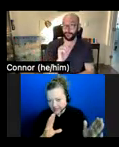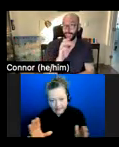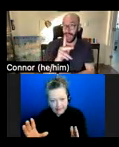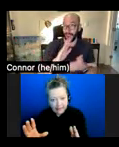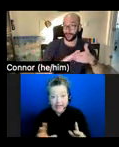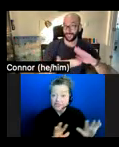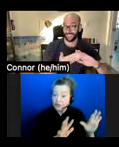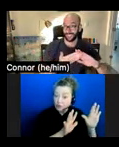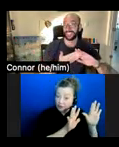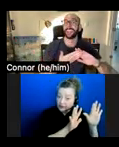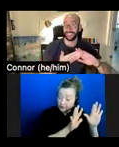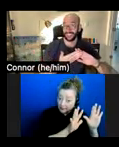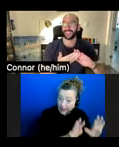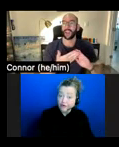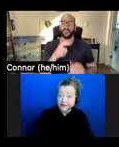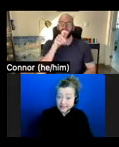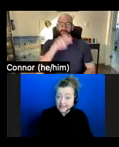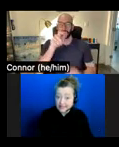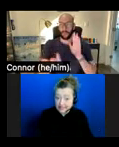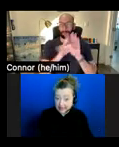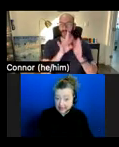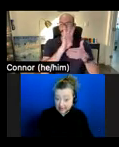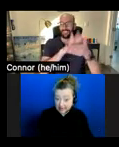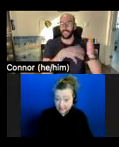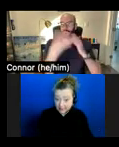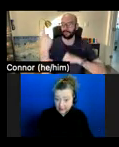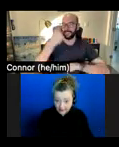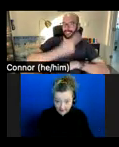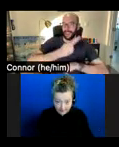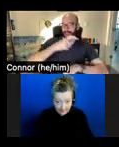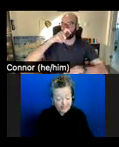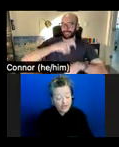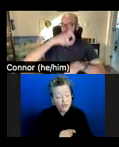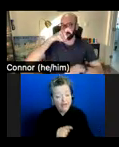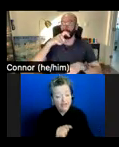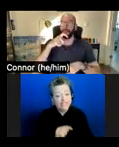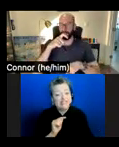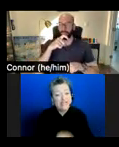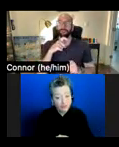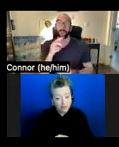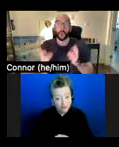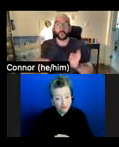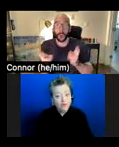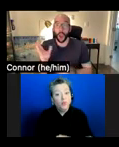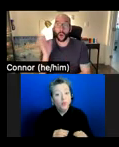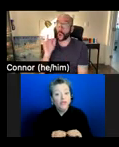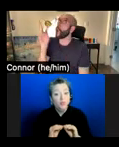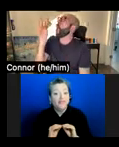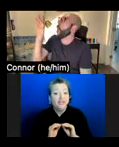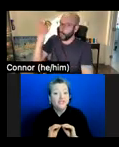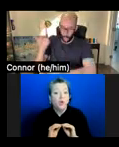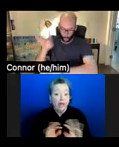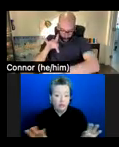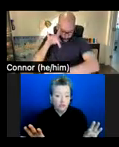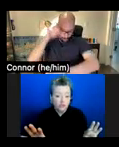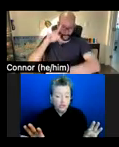marketing or timing. And so you've prepared it in the Slack community. but then you can actually schedule when you want